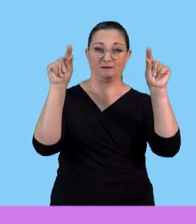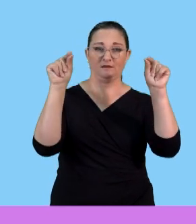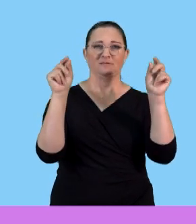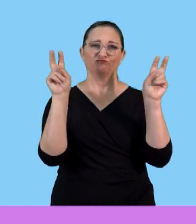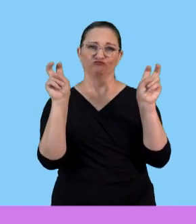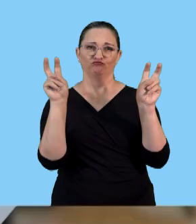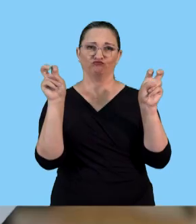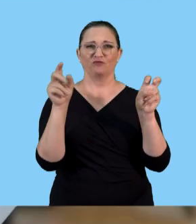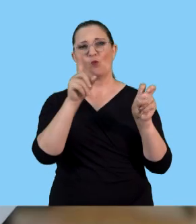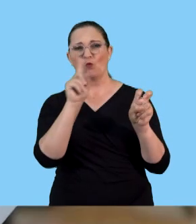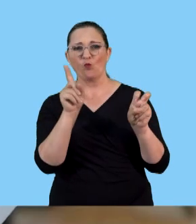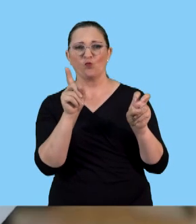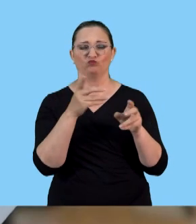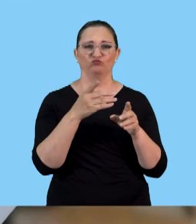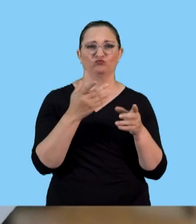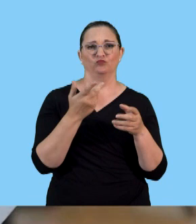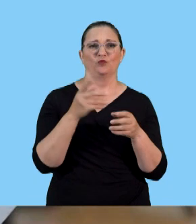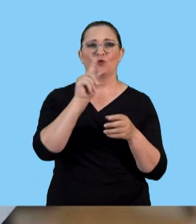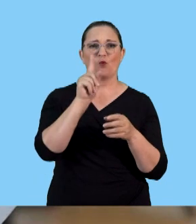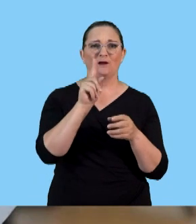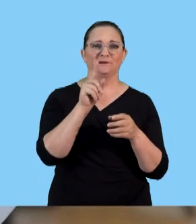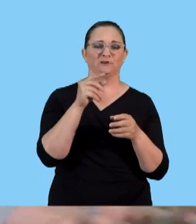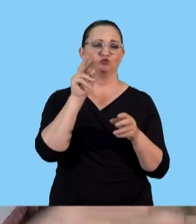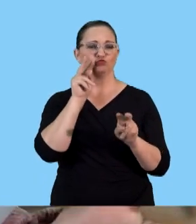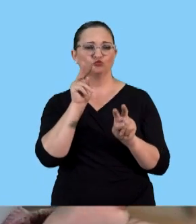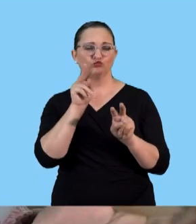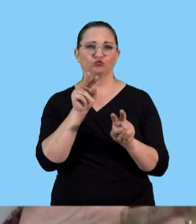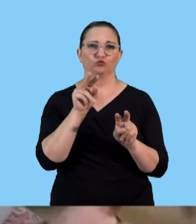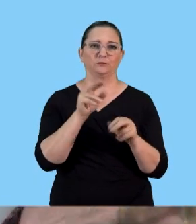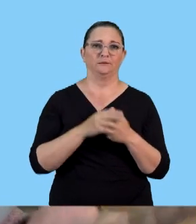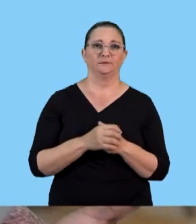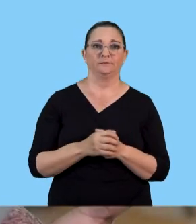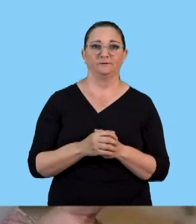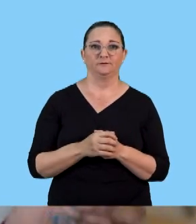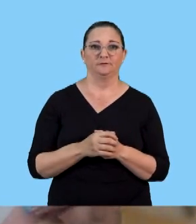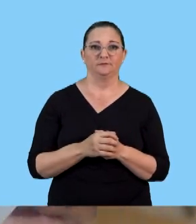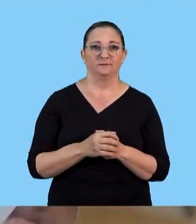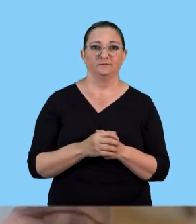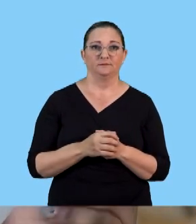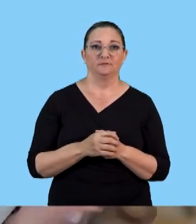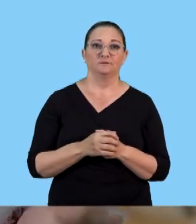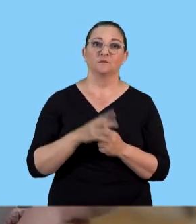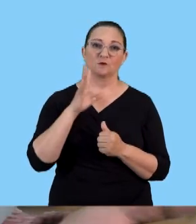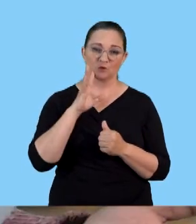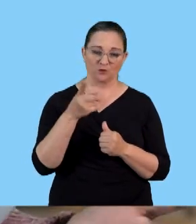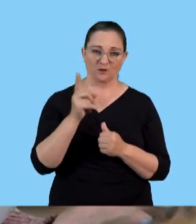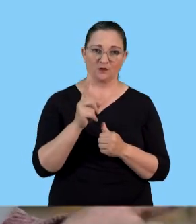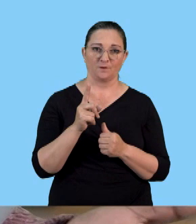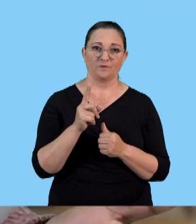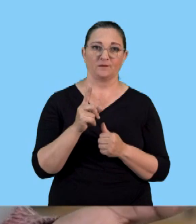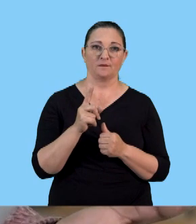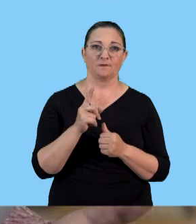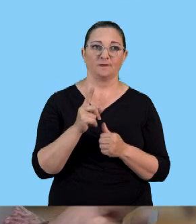will indicate what is it that you are plotting or what is it that you are interpreting on the given context. It will also give you